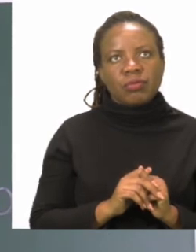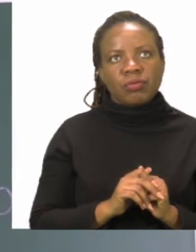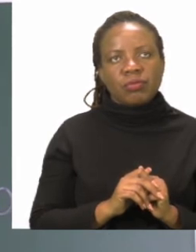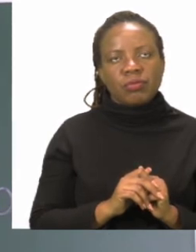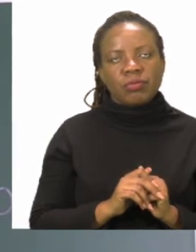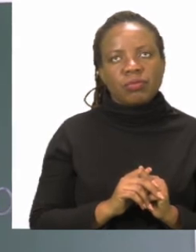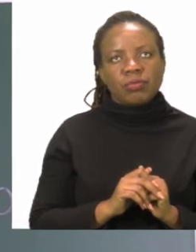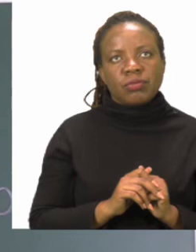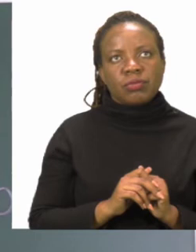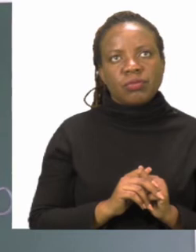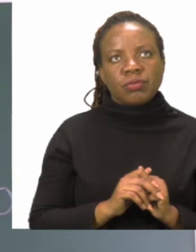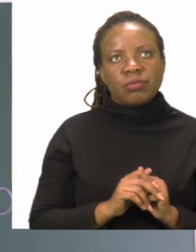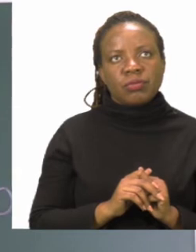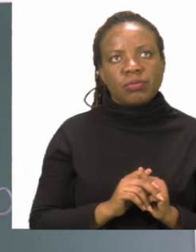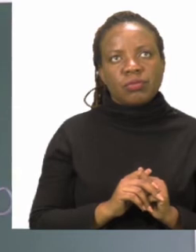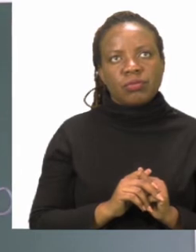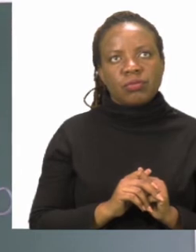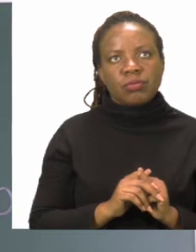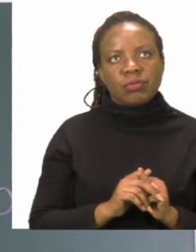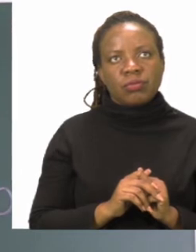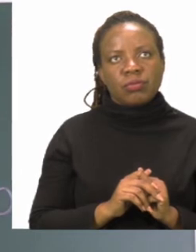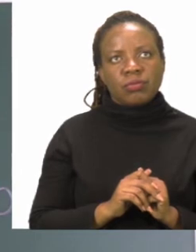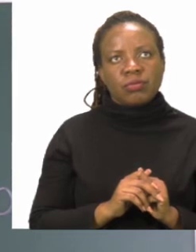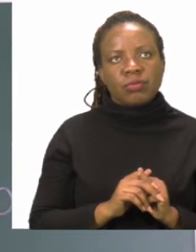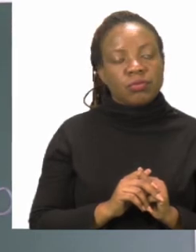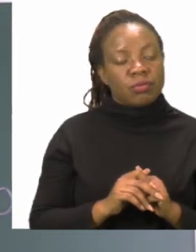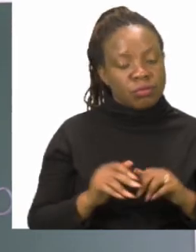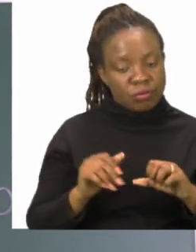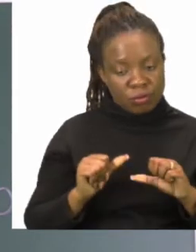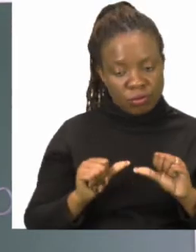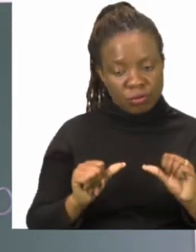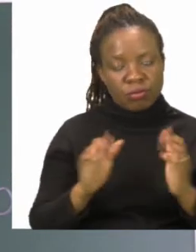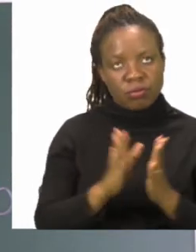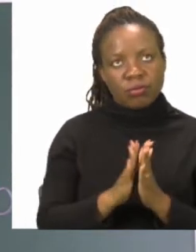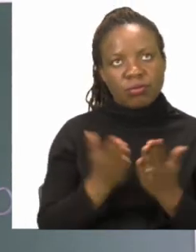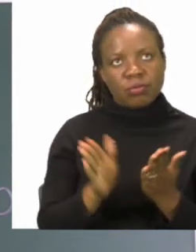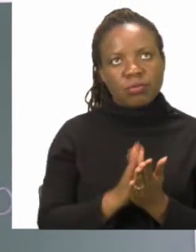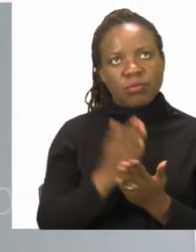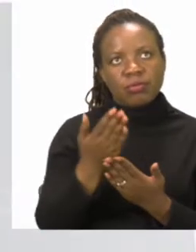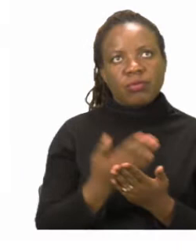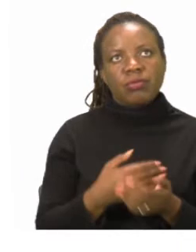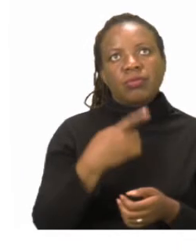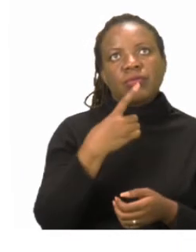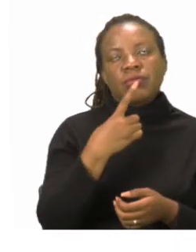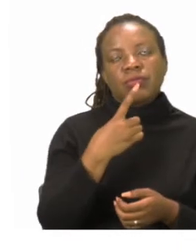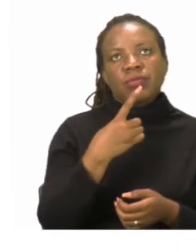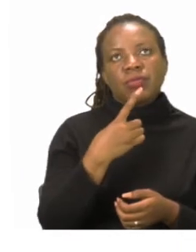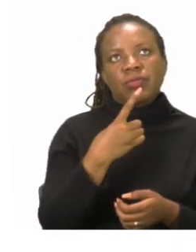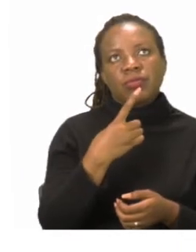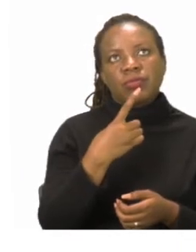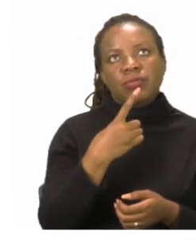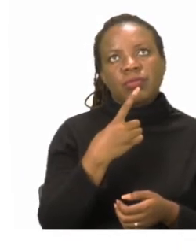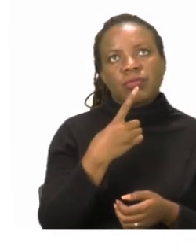at the parts of the flower, I want us to quickly turn our booklets to page 15.